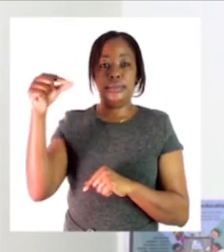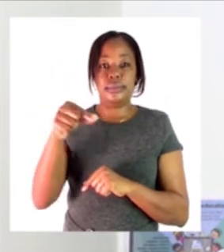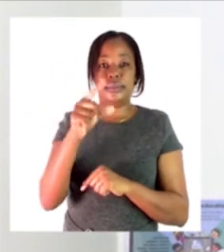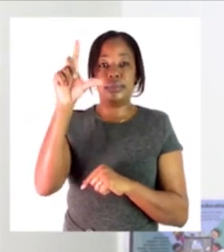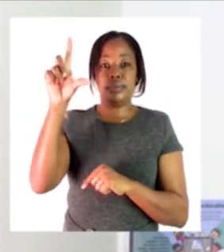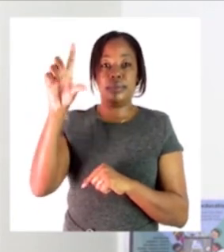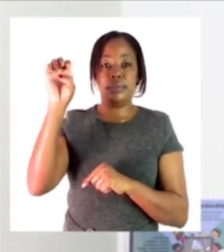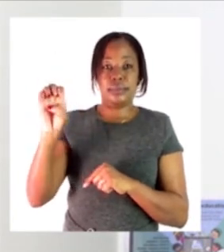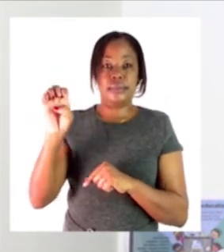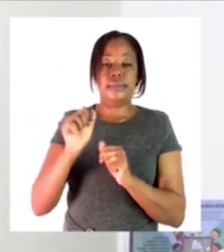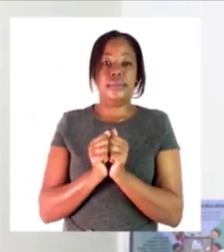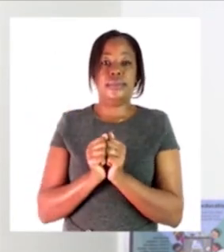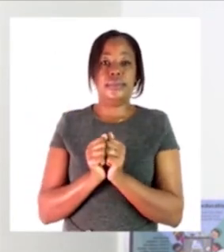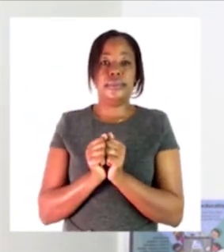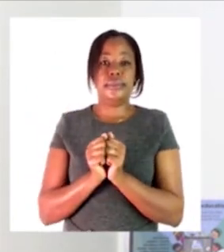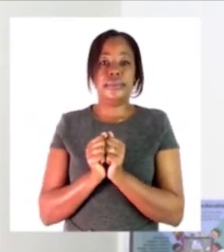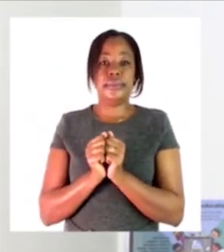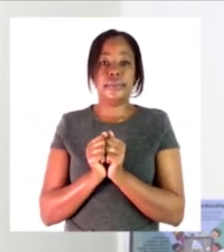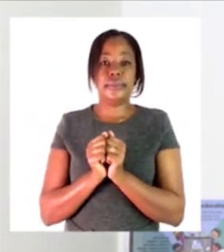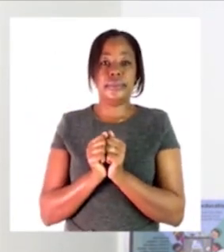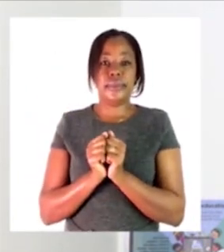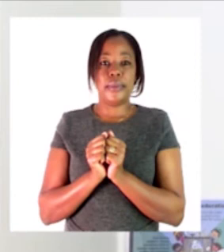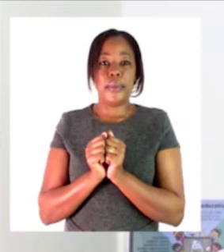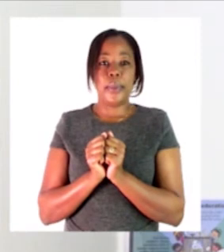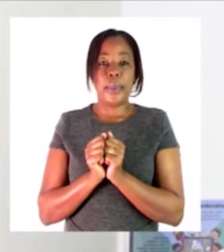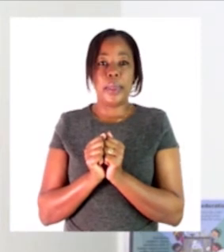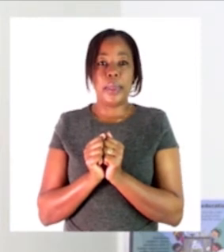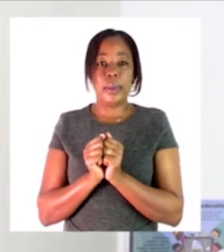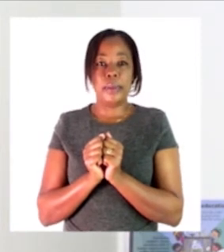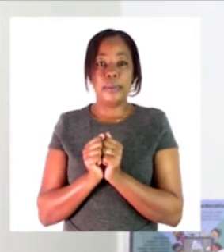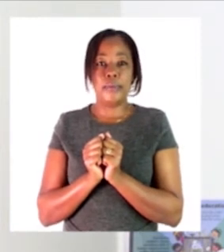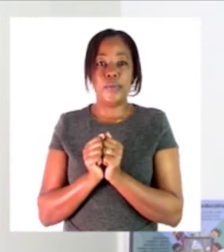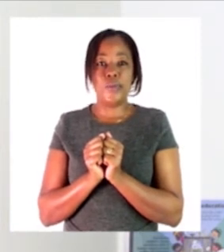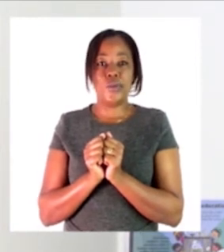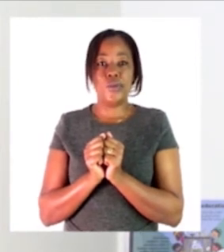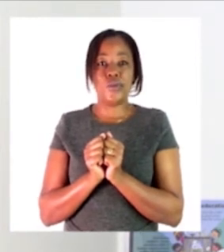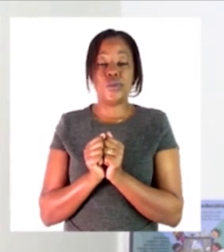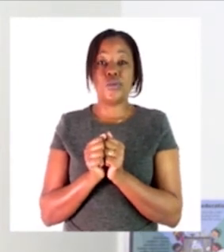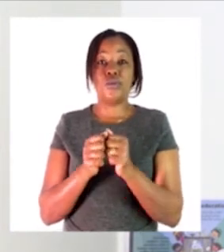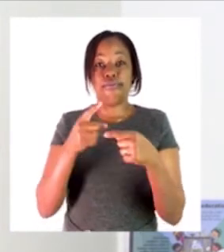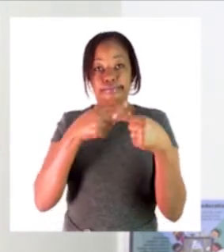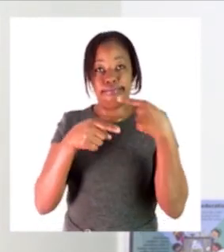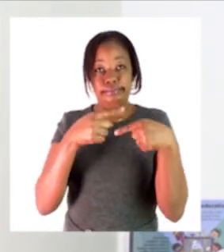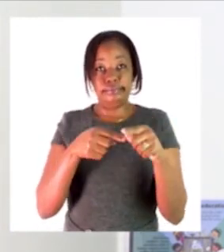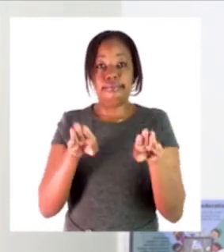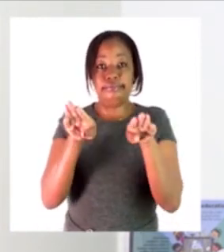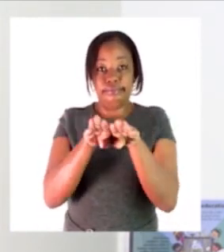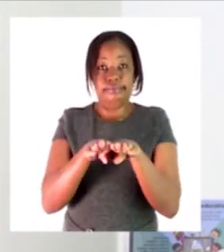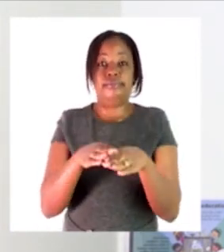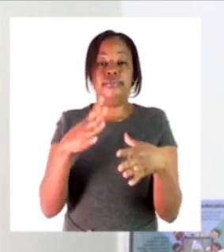having three sides. Okay, so now you have learned and you have revised your shapes. Now you can remember